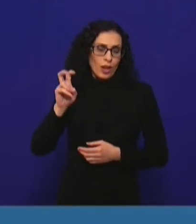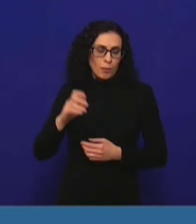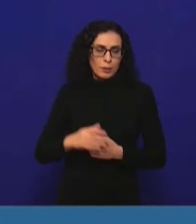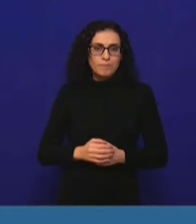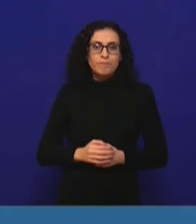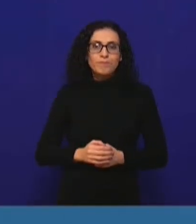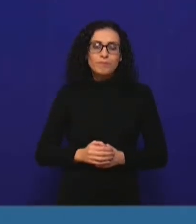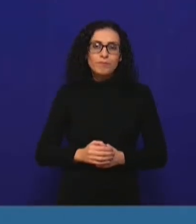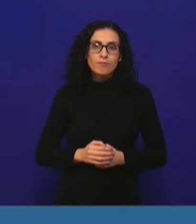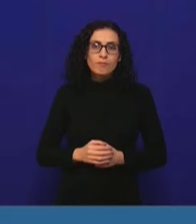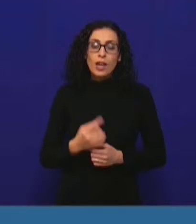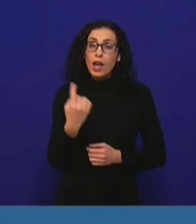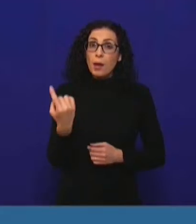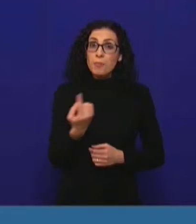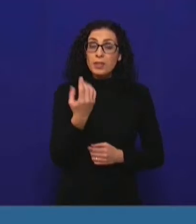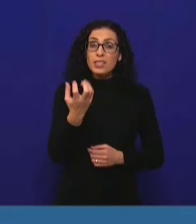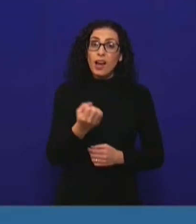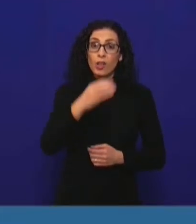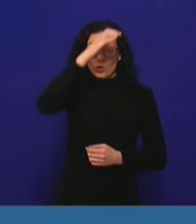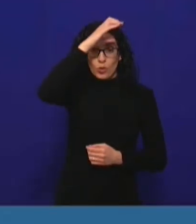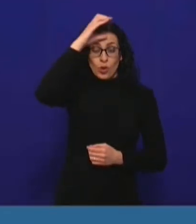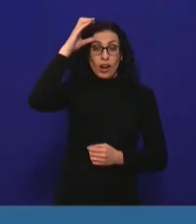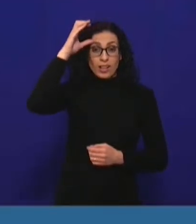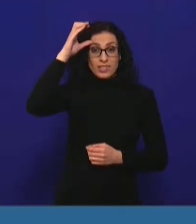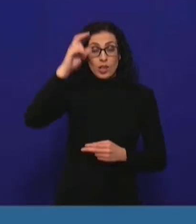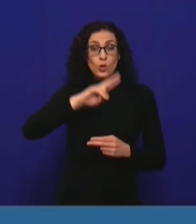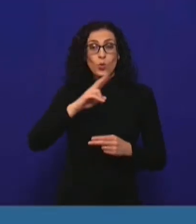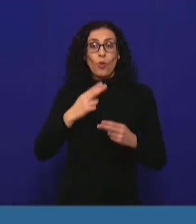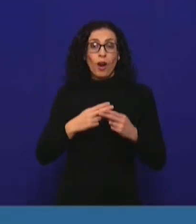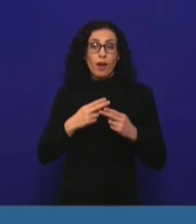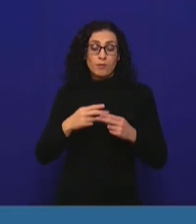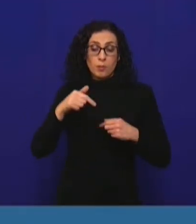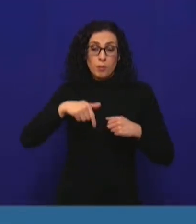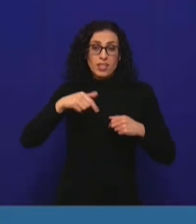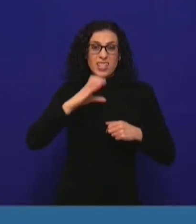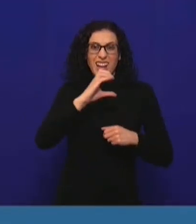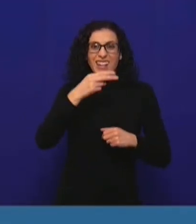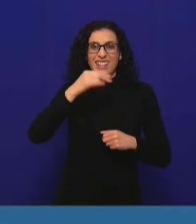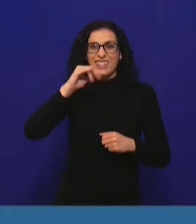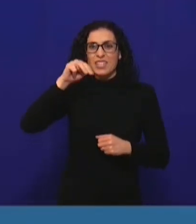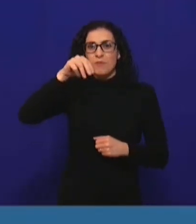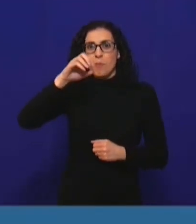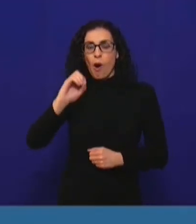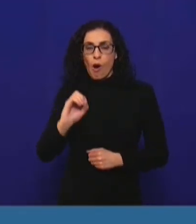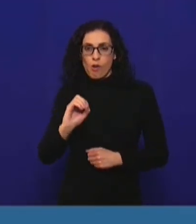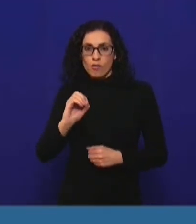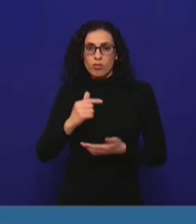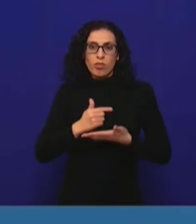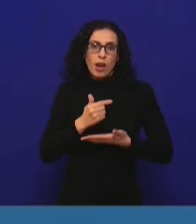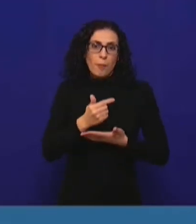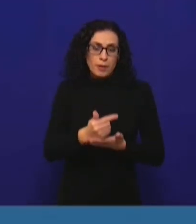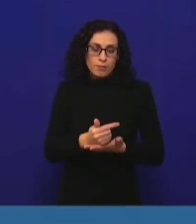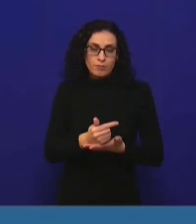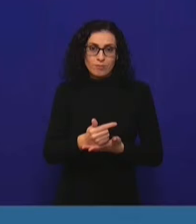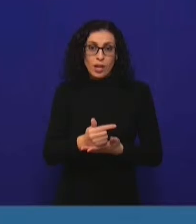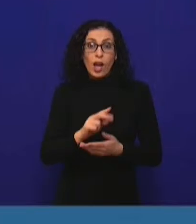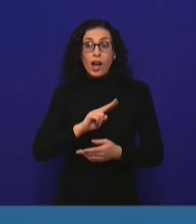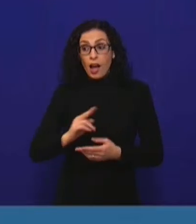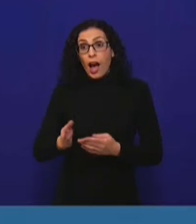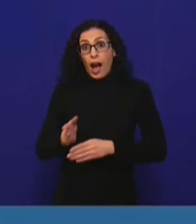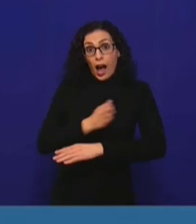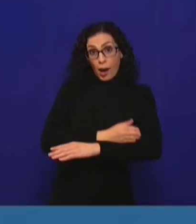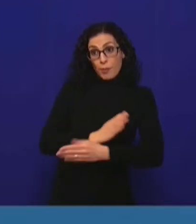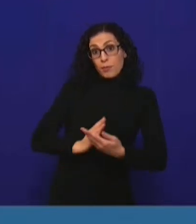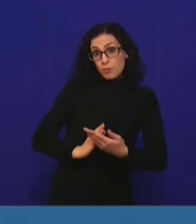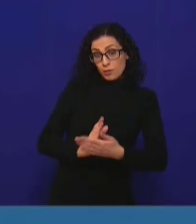li huma għandhom il-kanser u għaddejn fuq il-chemotherapy, dawk bdejnihom il-bidunet qabel ma huma jibdew il-chemotherapy biex